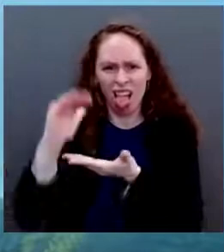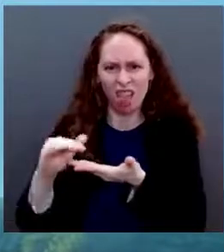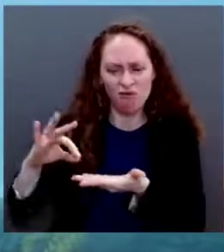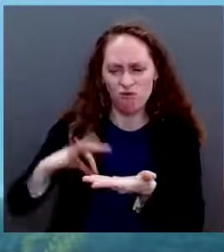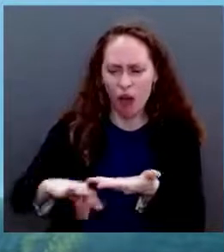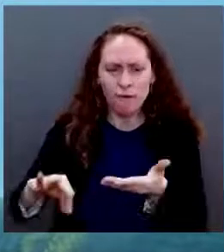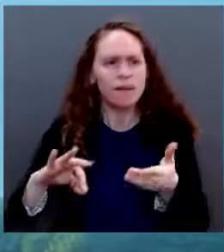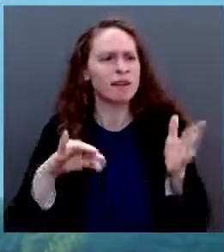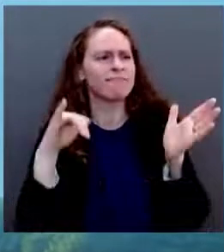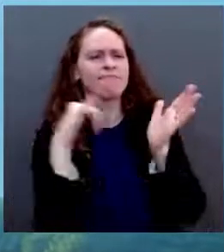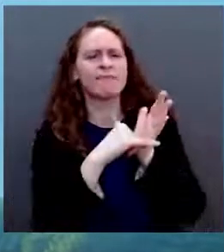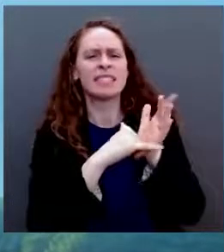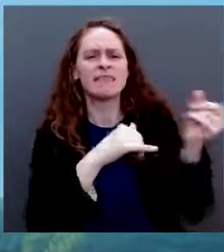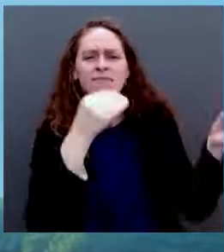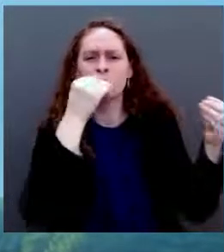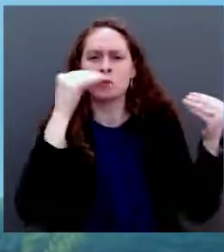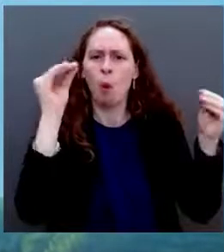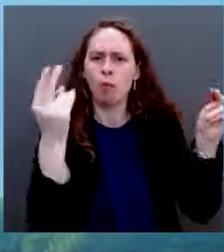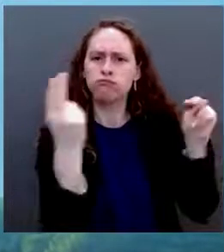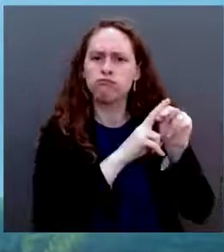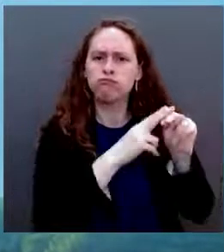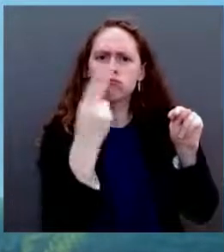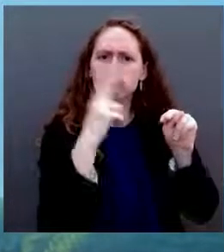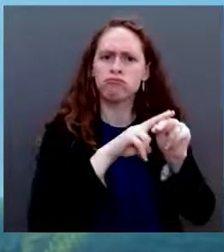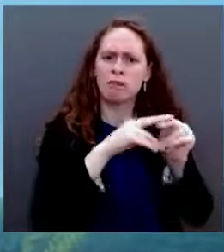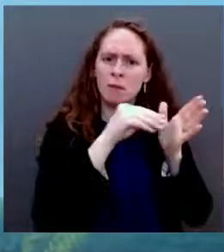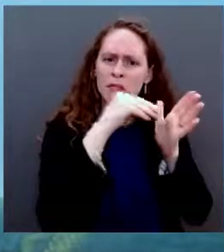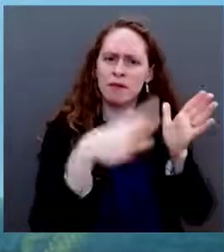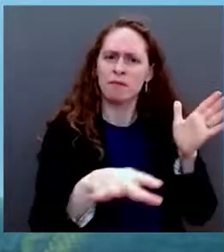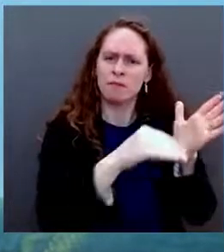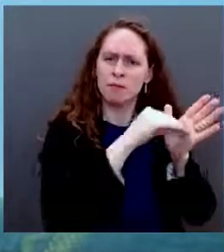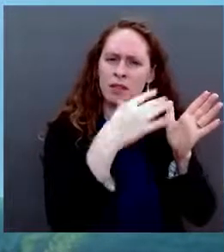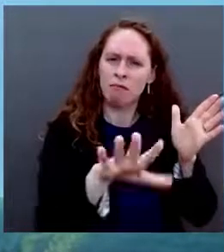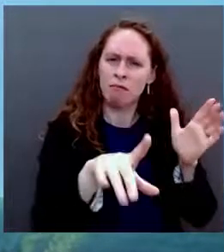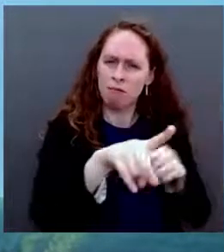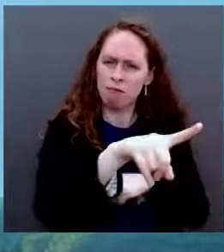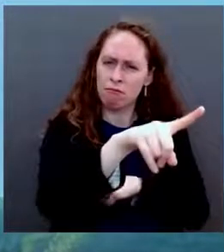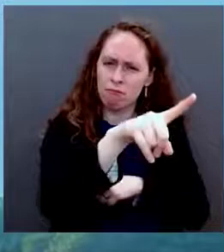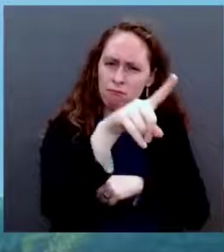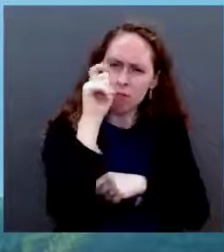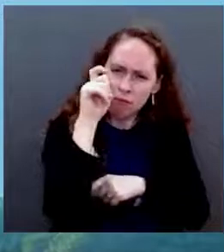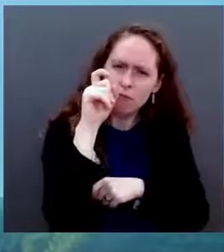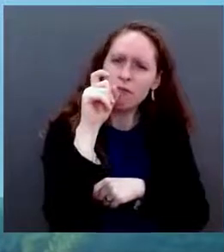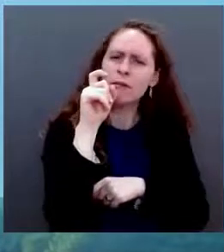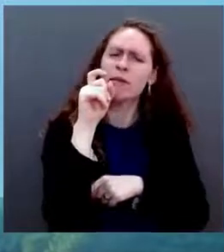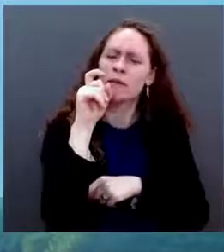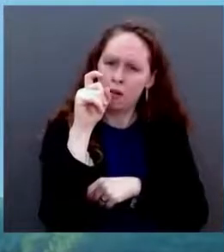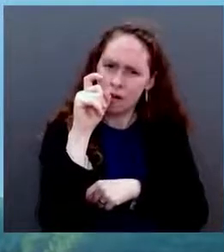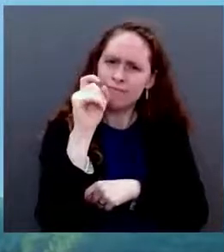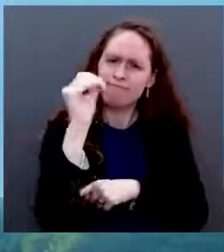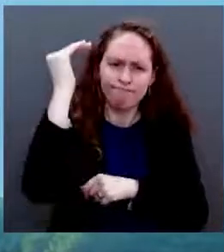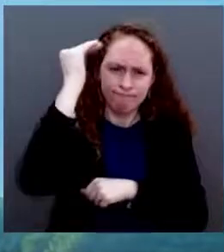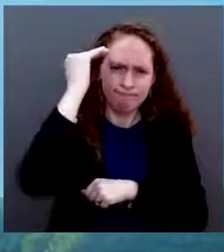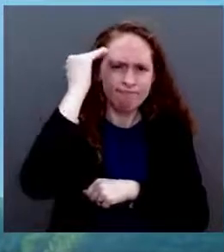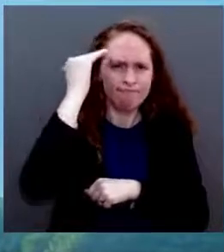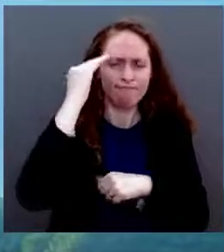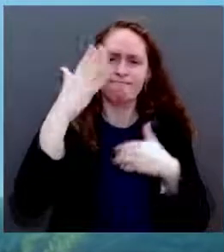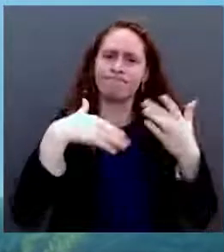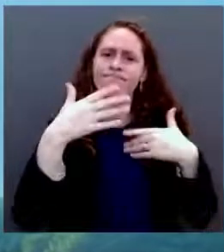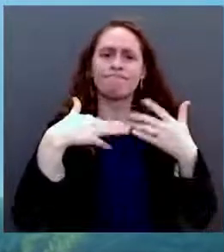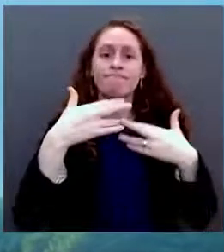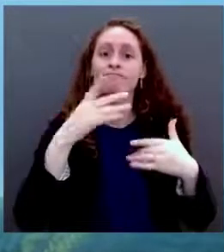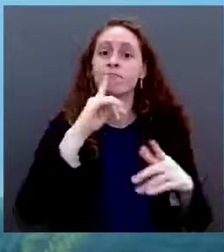being distorted by lack of competition. I've said it before and I'll say it again. Capitalism